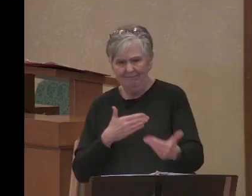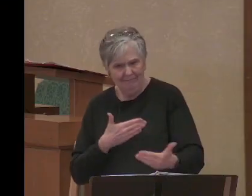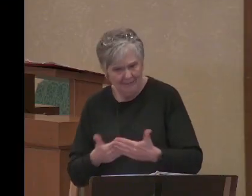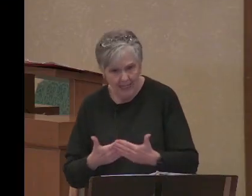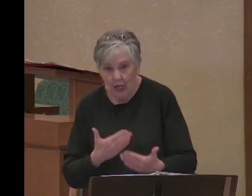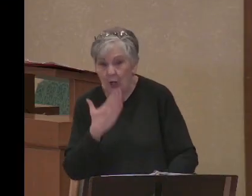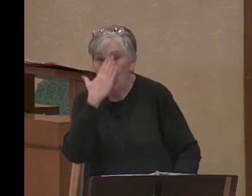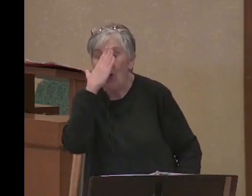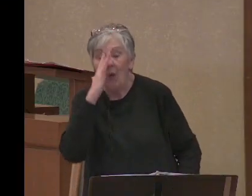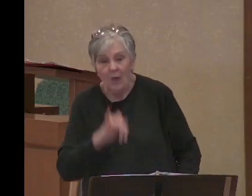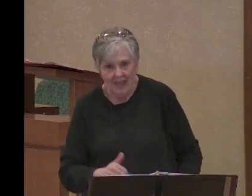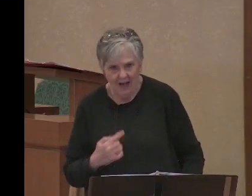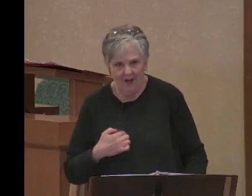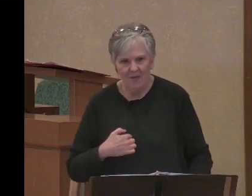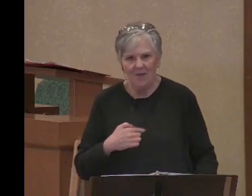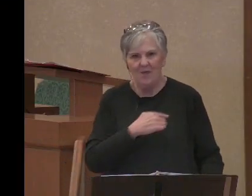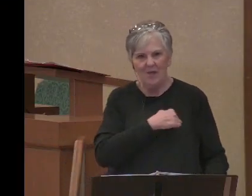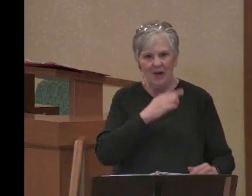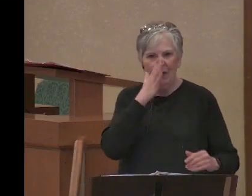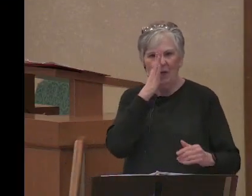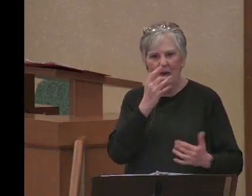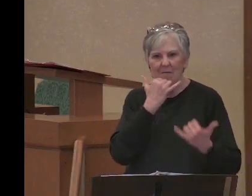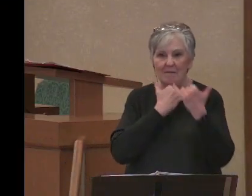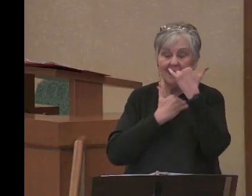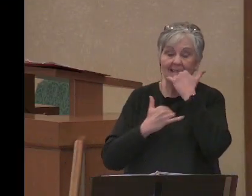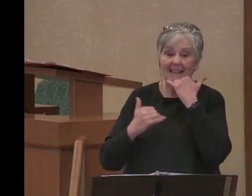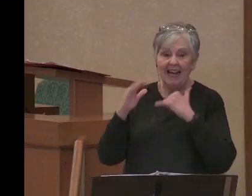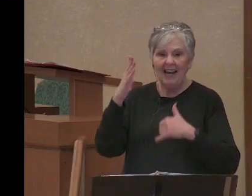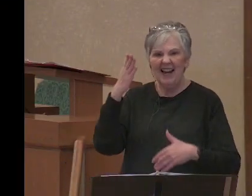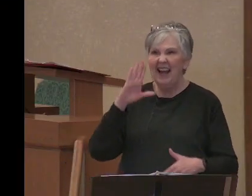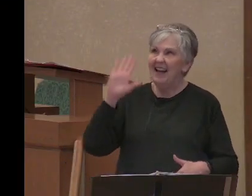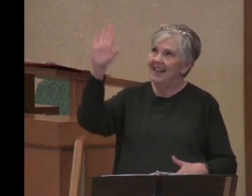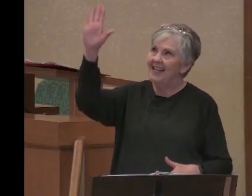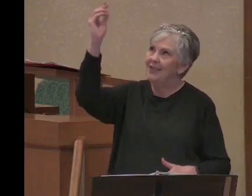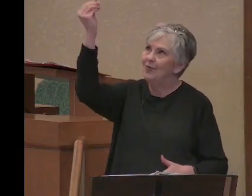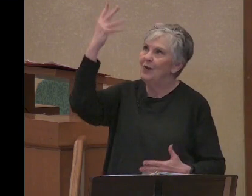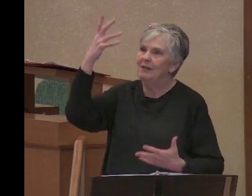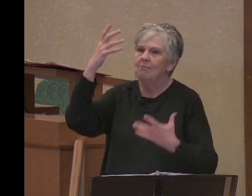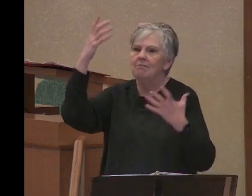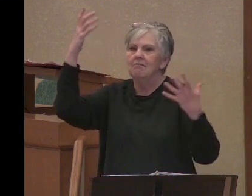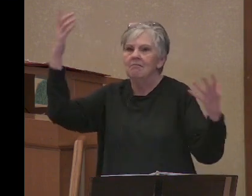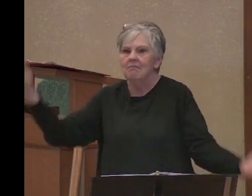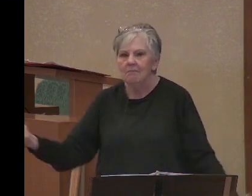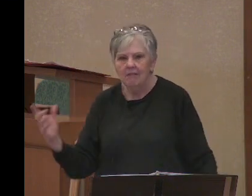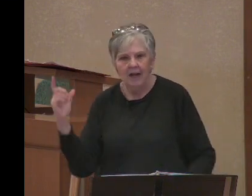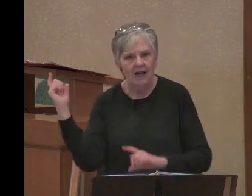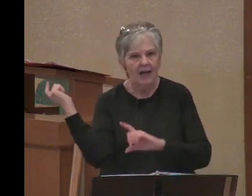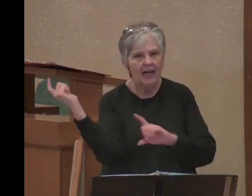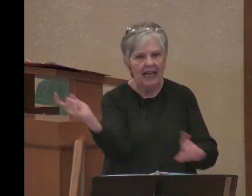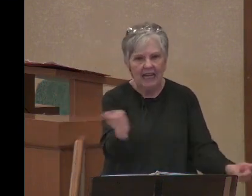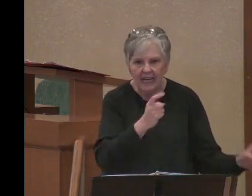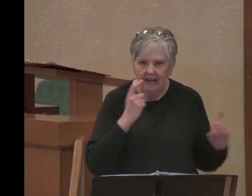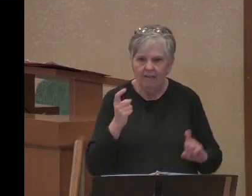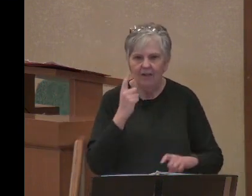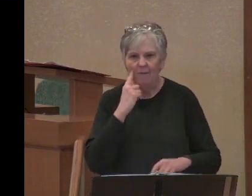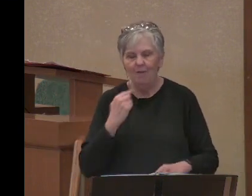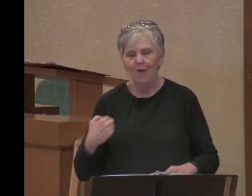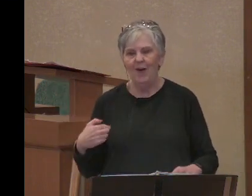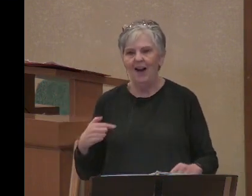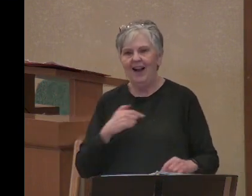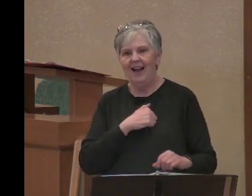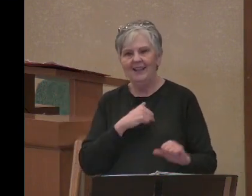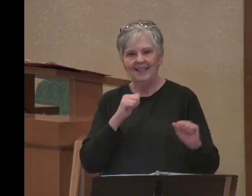make mistakes, God's grace is abundantly poured out for us, so that we may